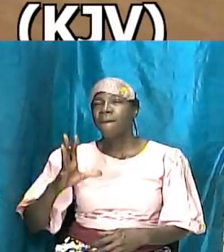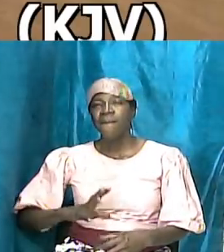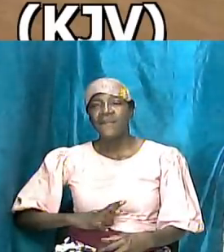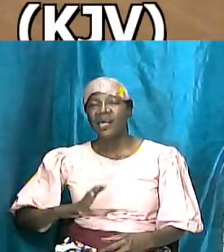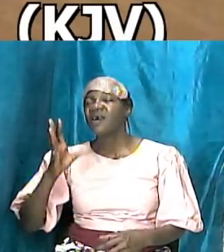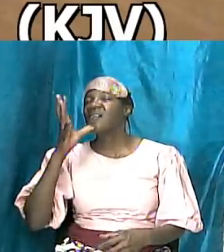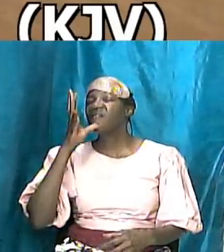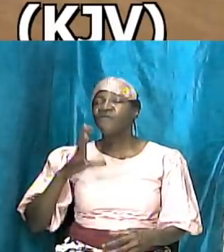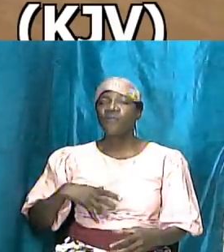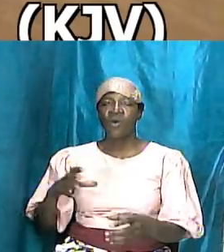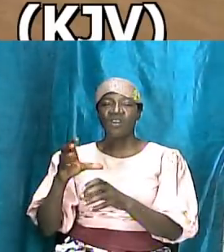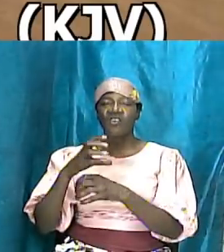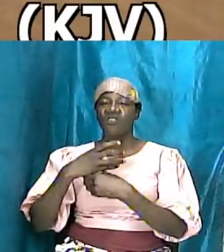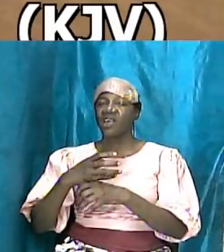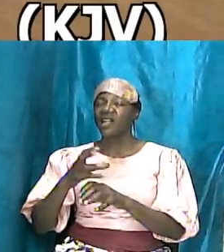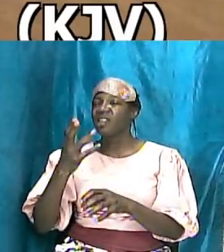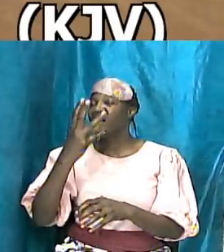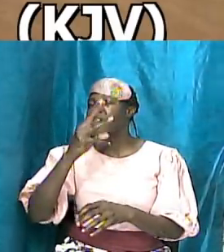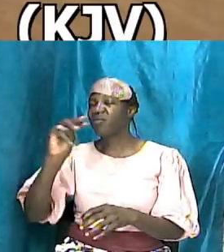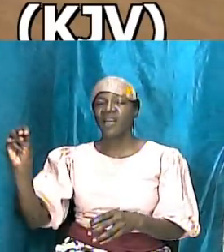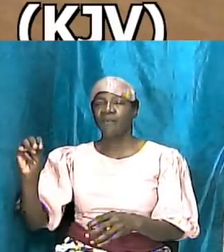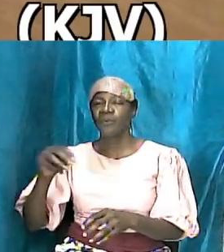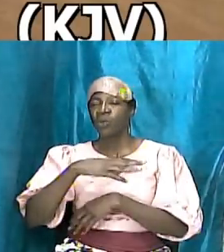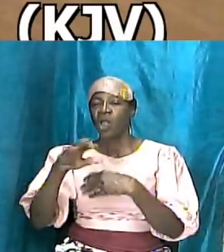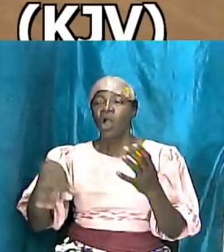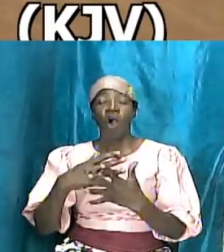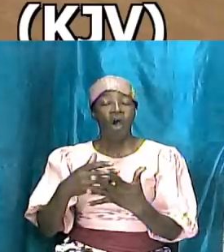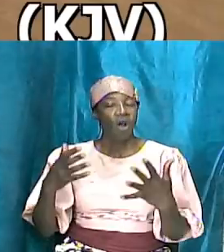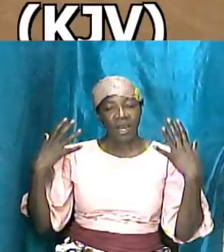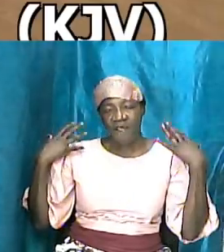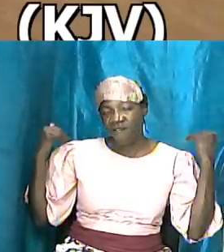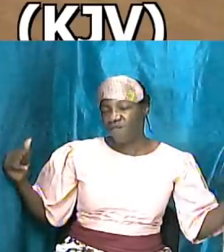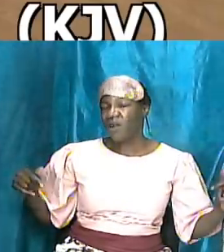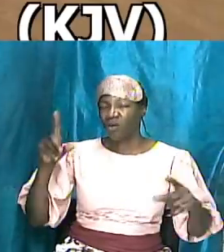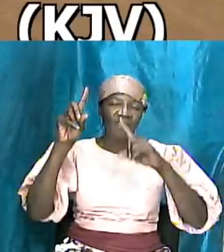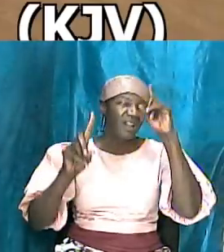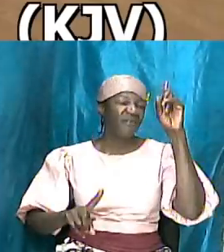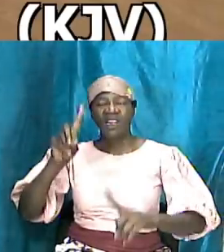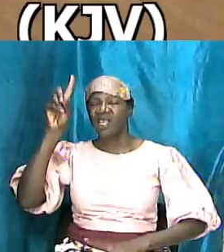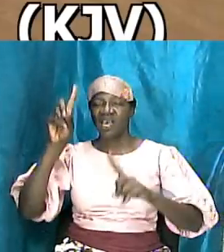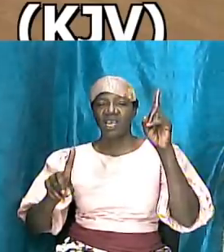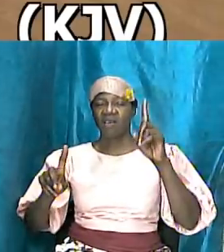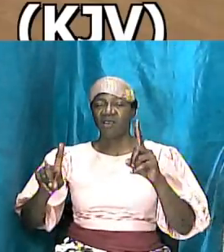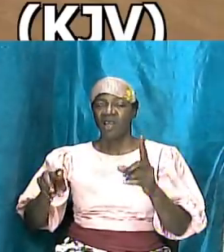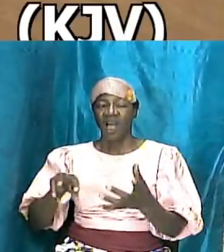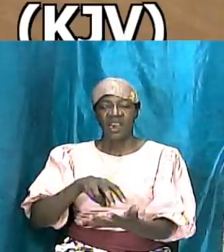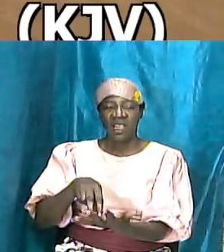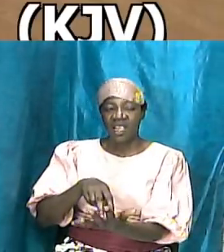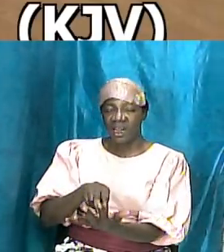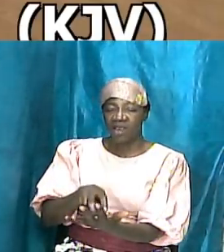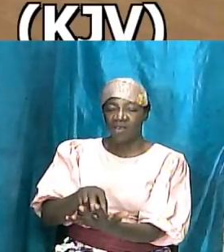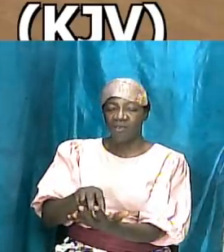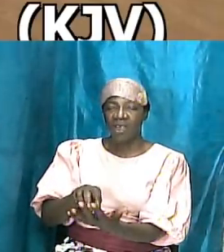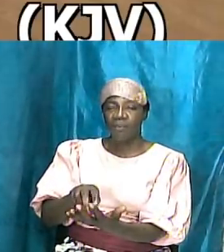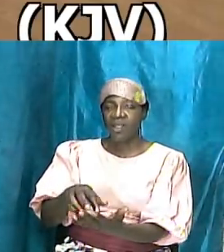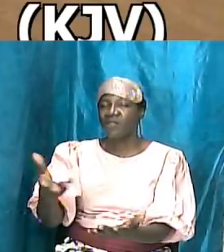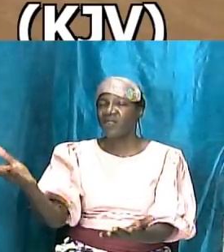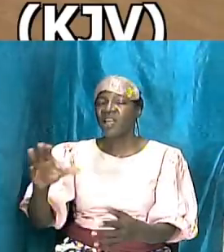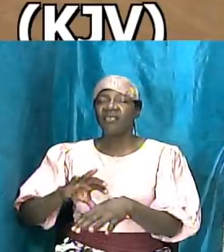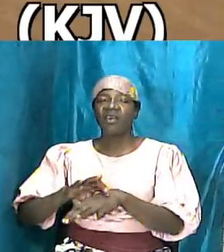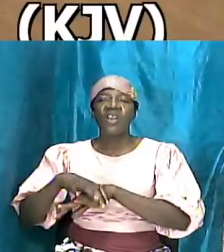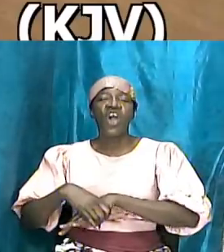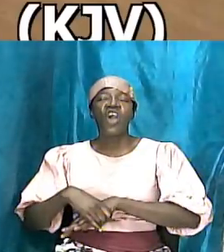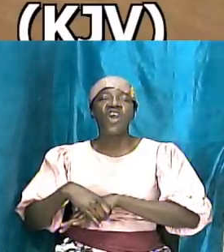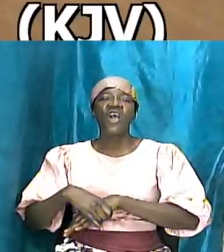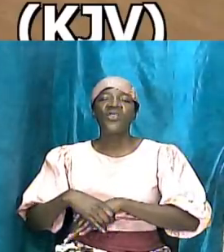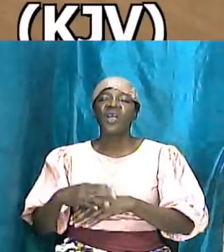them. So with all the fowl of the air and the cattle over of the earth and the creeping things upon the earth